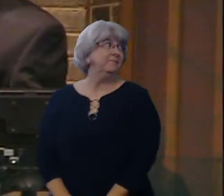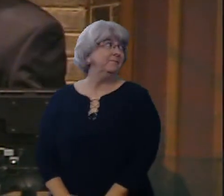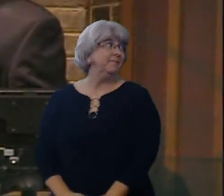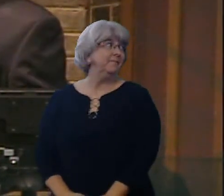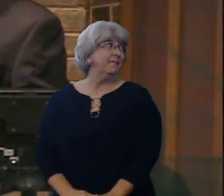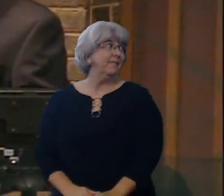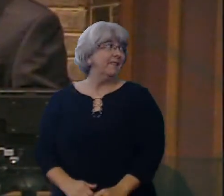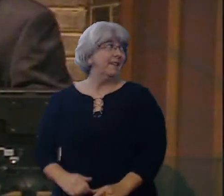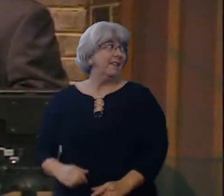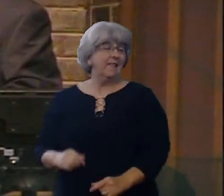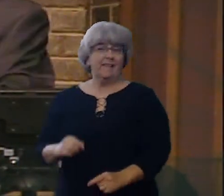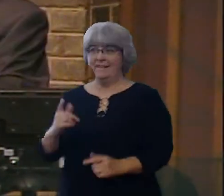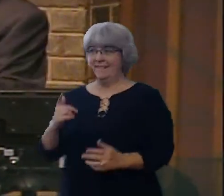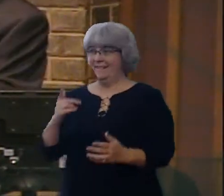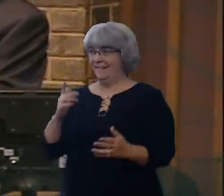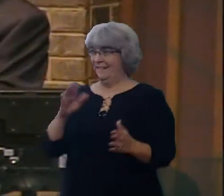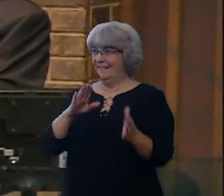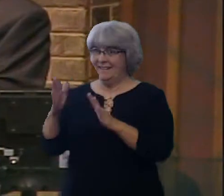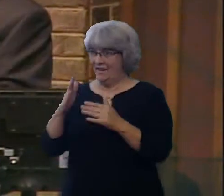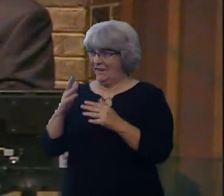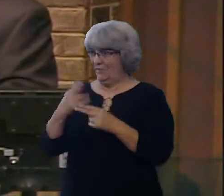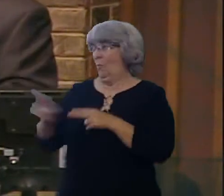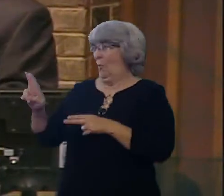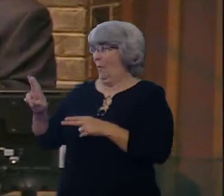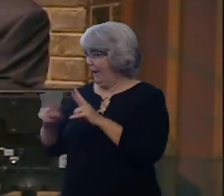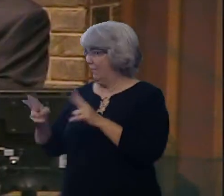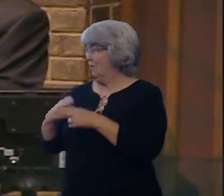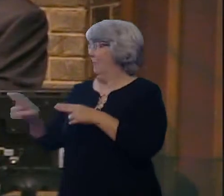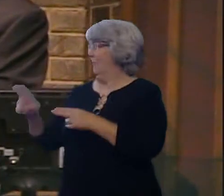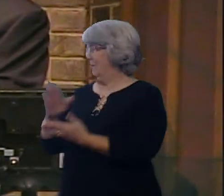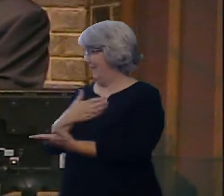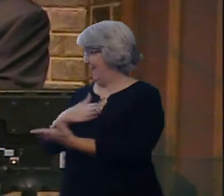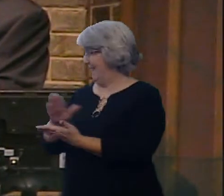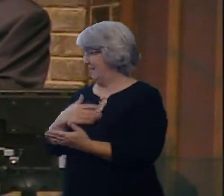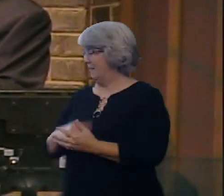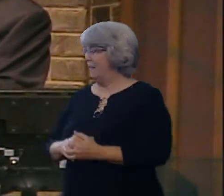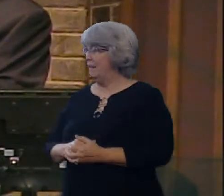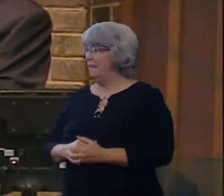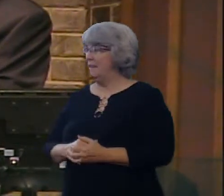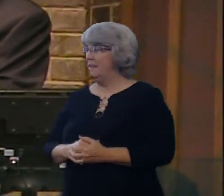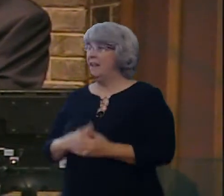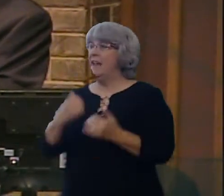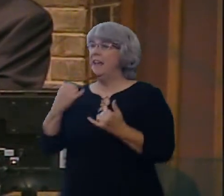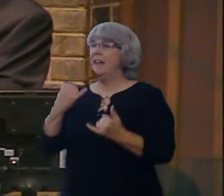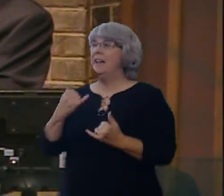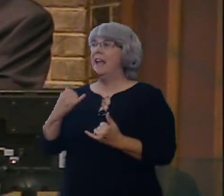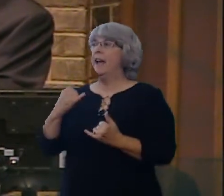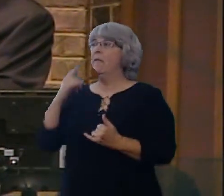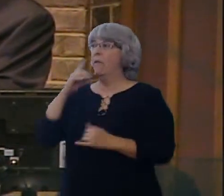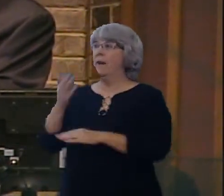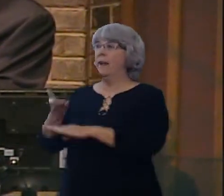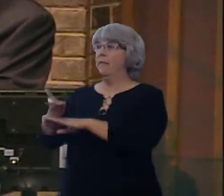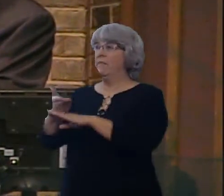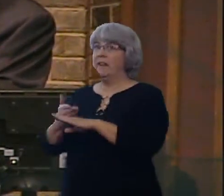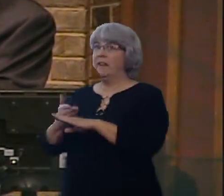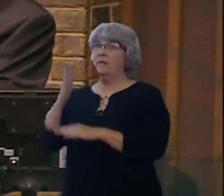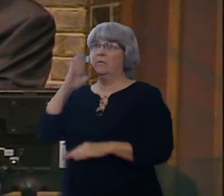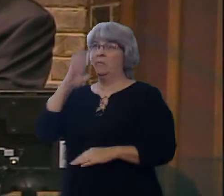Before you figure out what's going on in it on that one. This one here we'll use as our invitation,